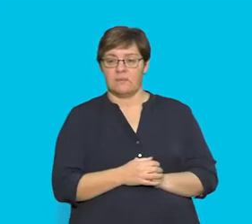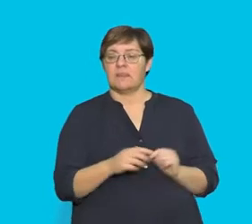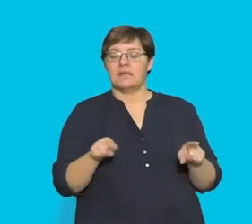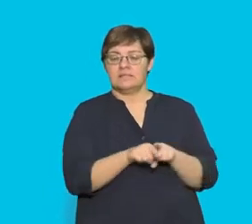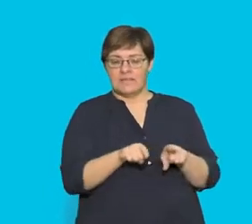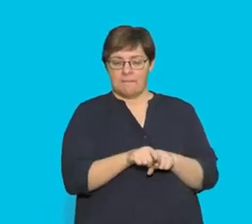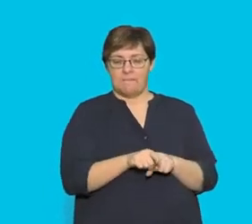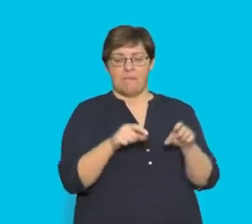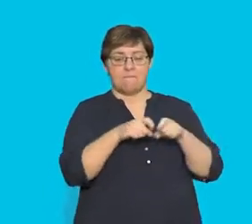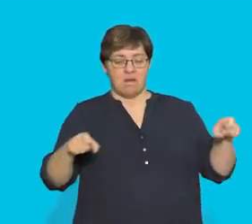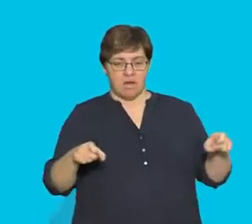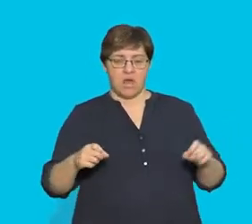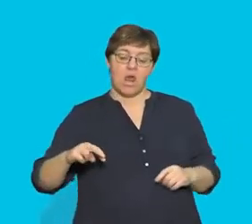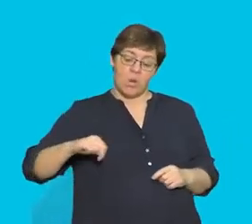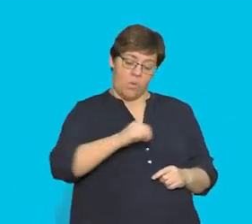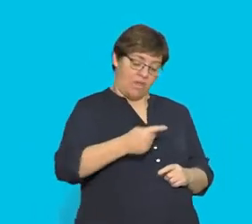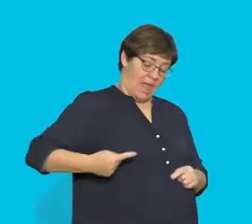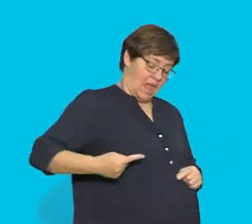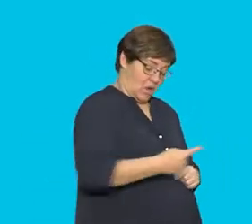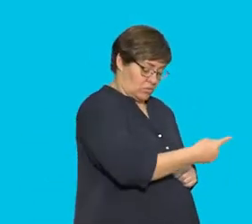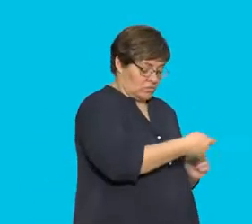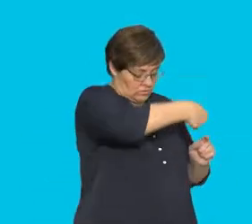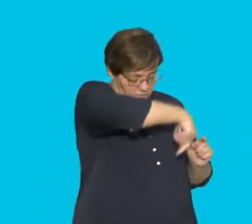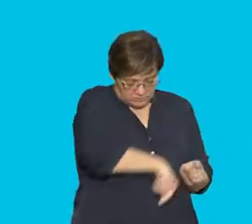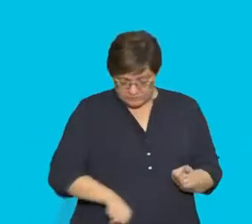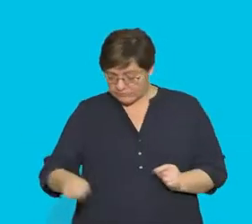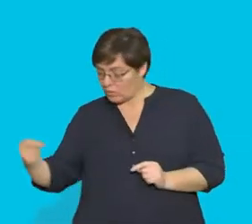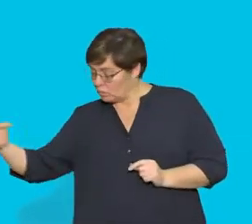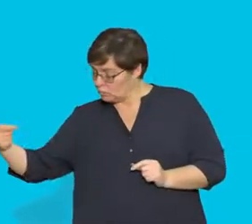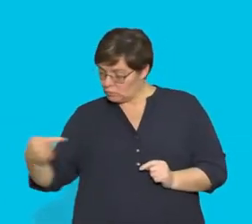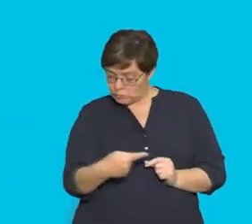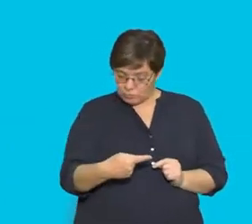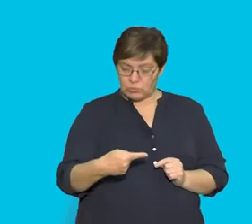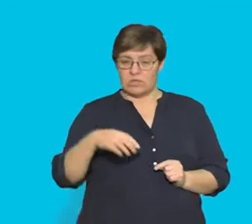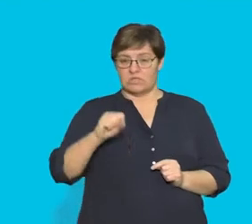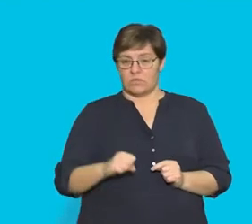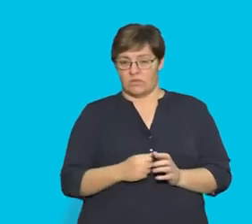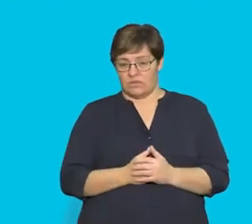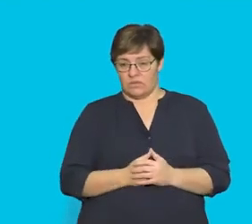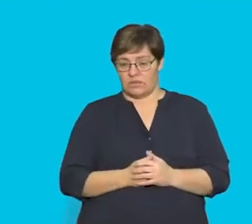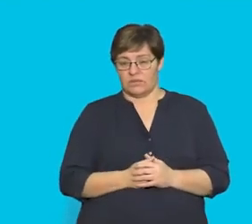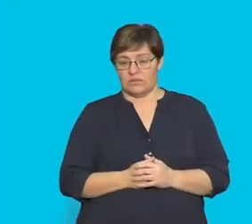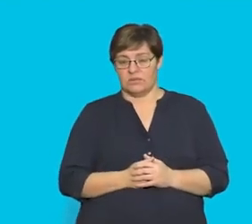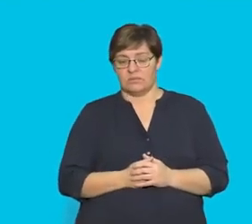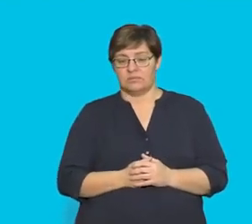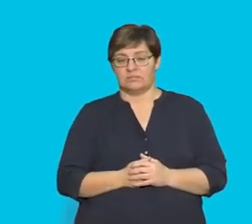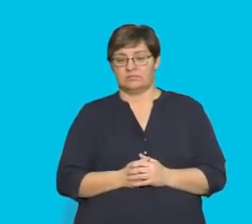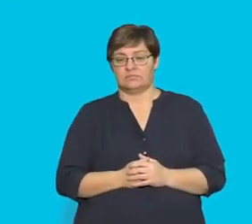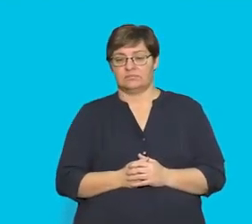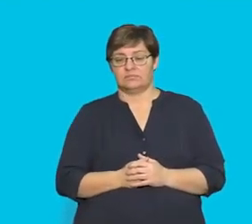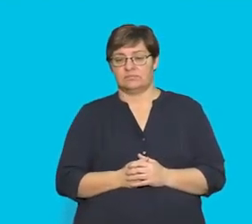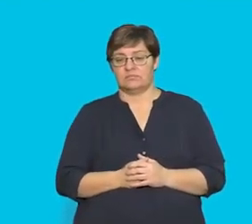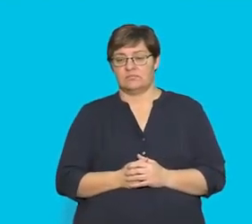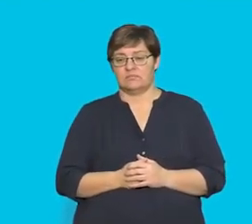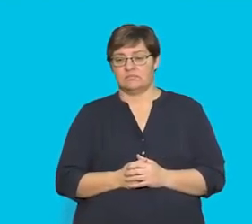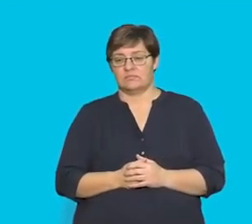just like the bar magnet, away from the North Pole towards the South Pole, and I put little arrows to show that, and I'm going